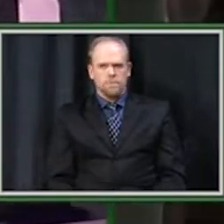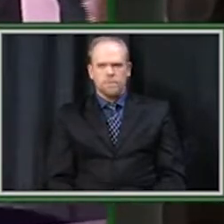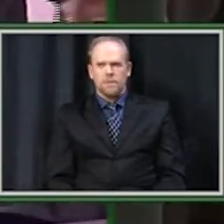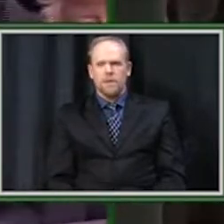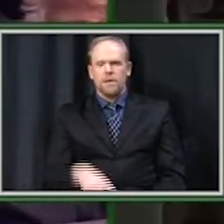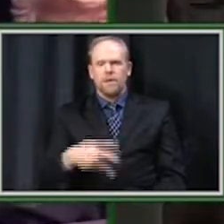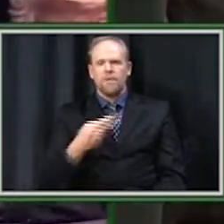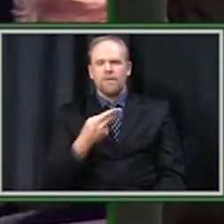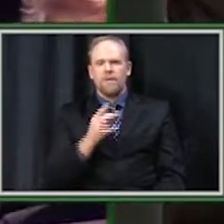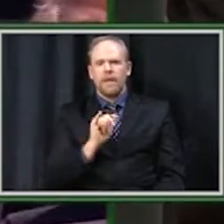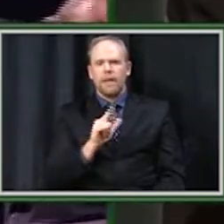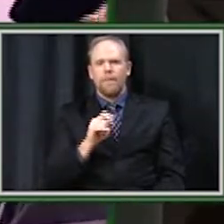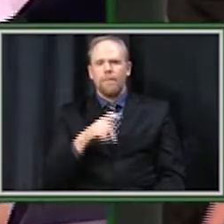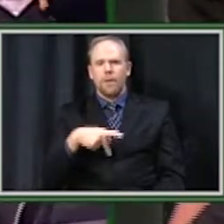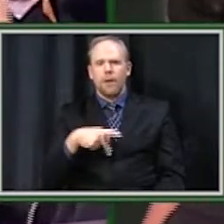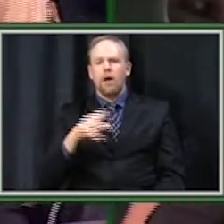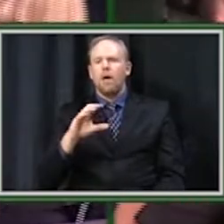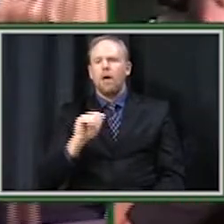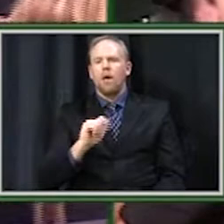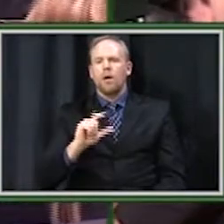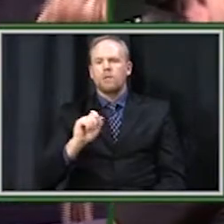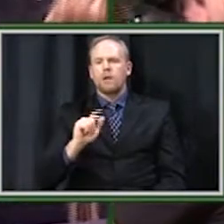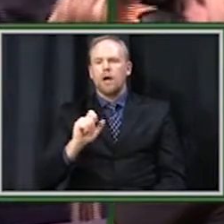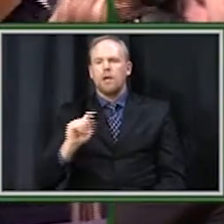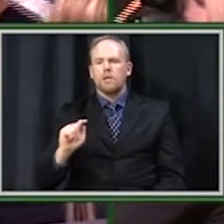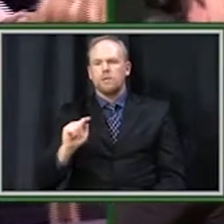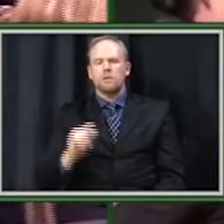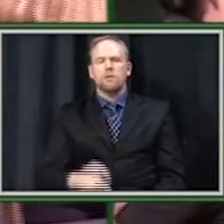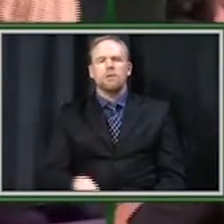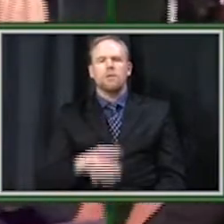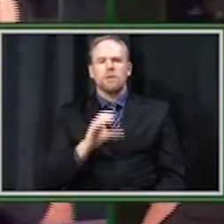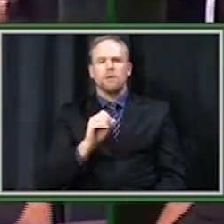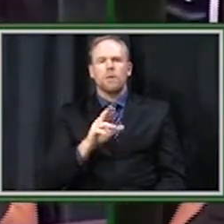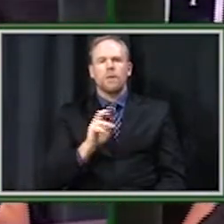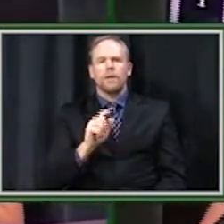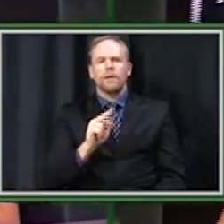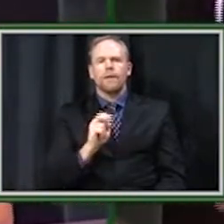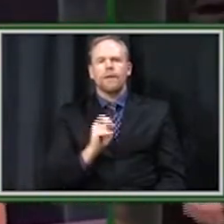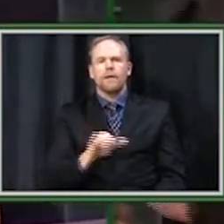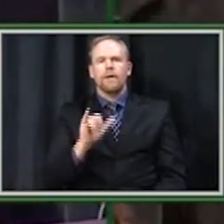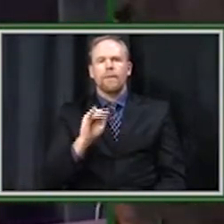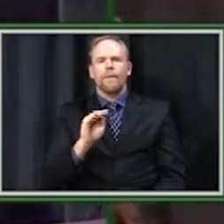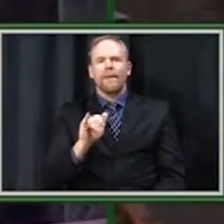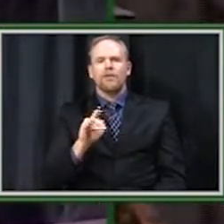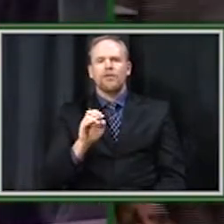Philip Allstott. Courtney Mazur.